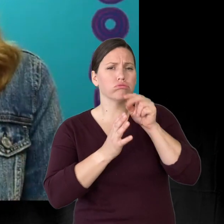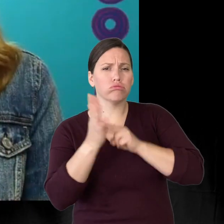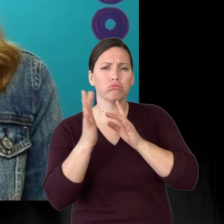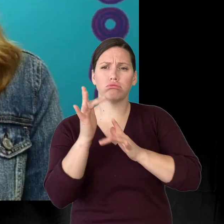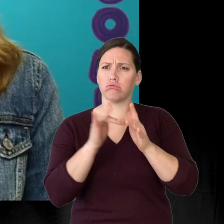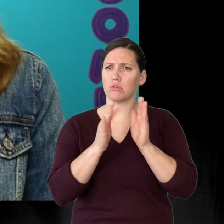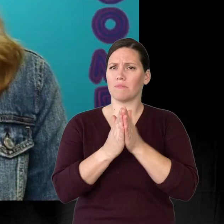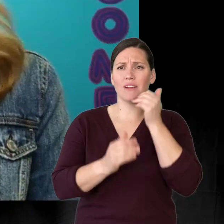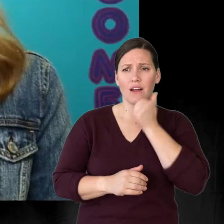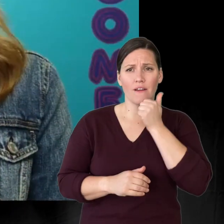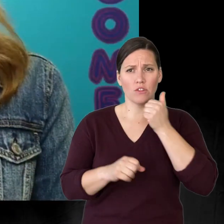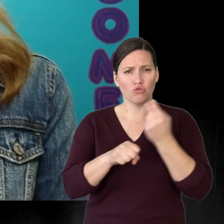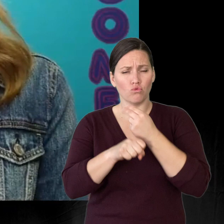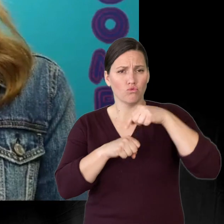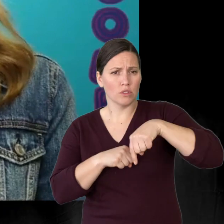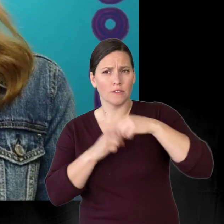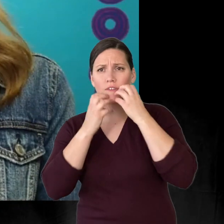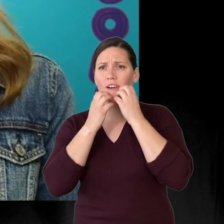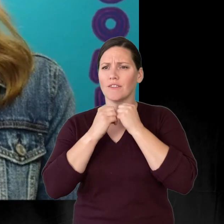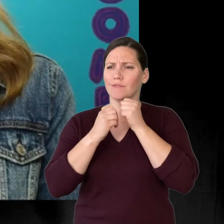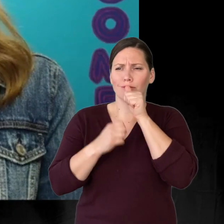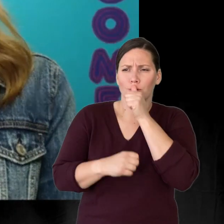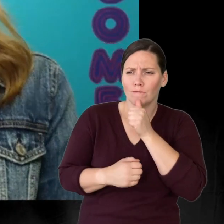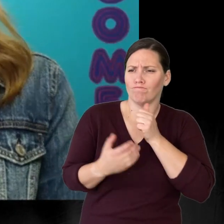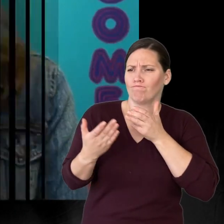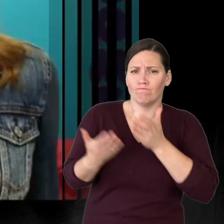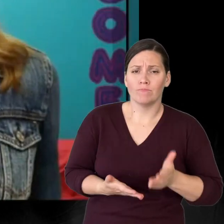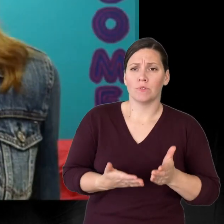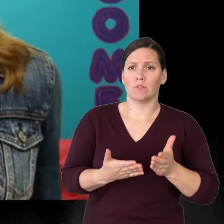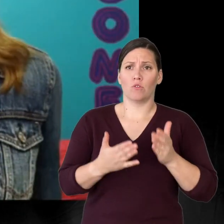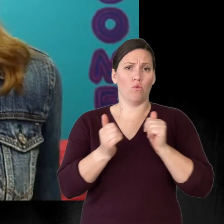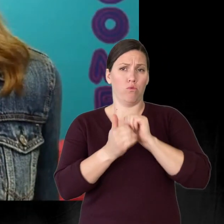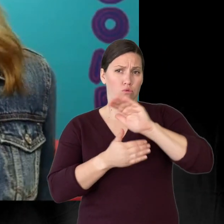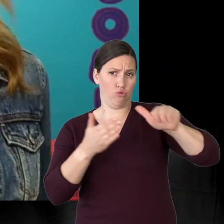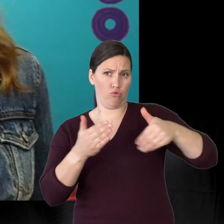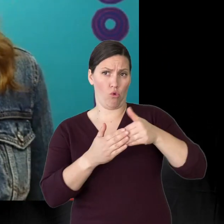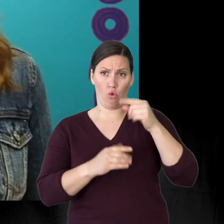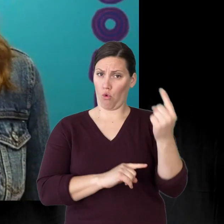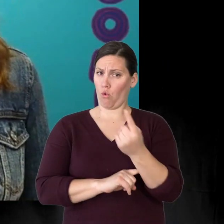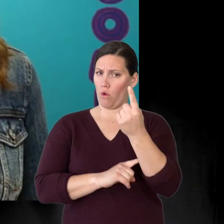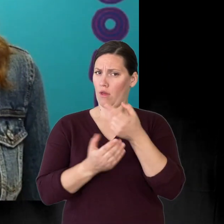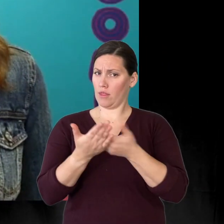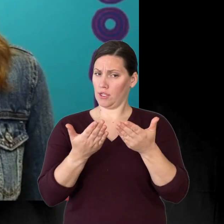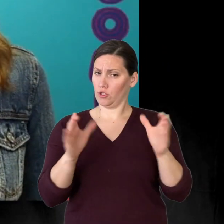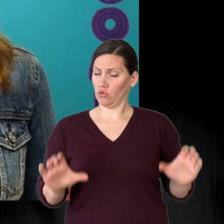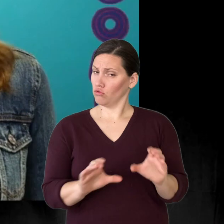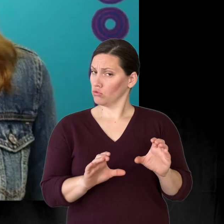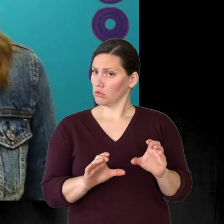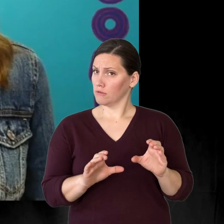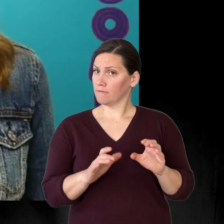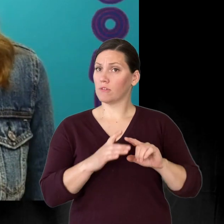scripture every single day using this devotional, The Suffering Servant. So with all that said, there's only one thing left for us to